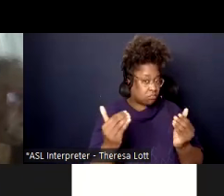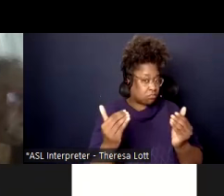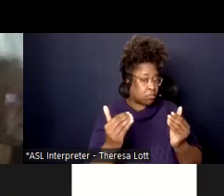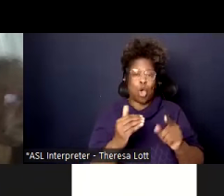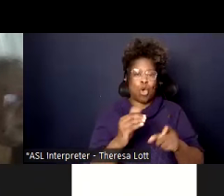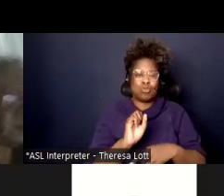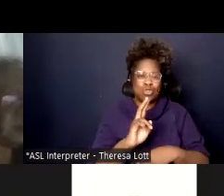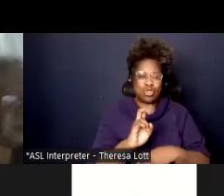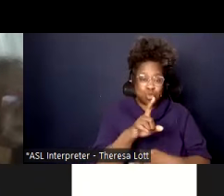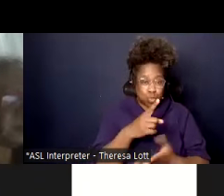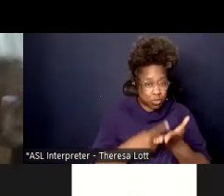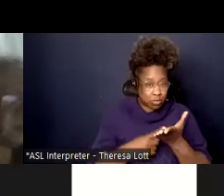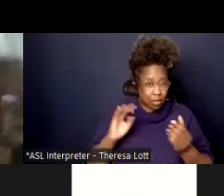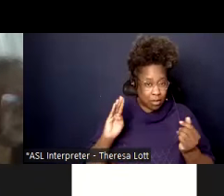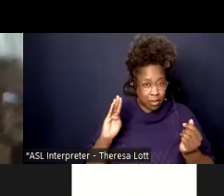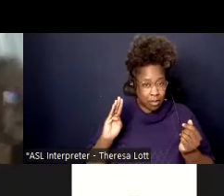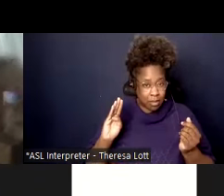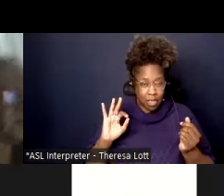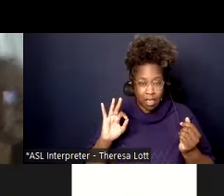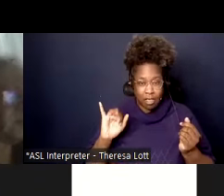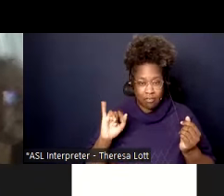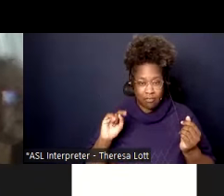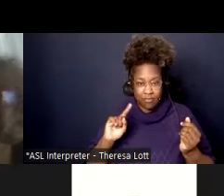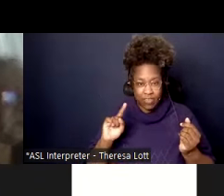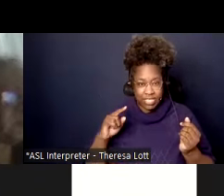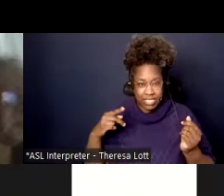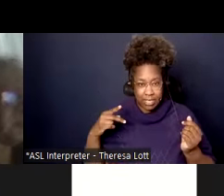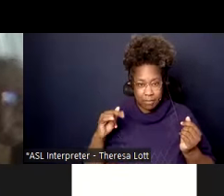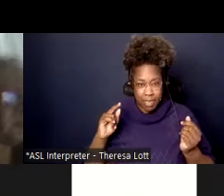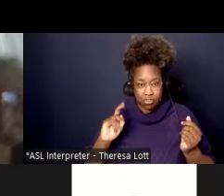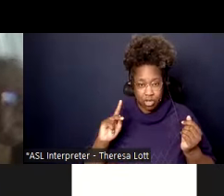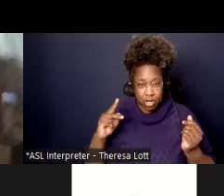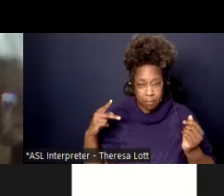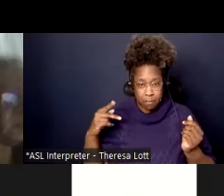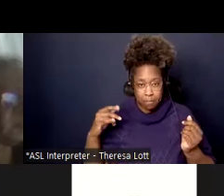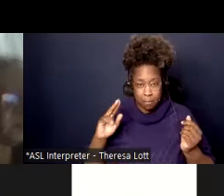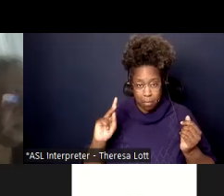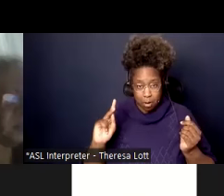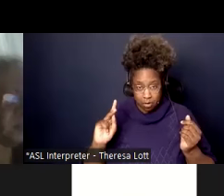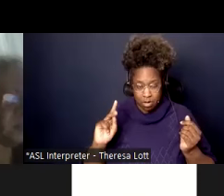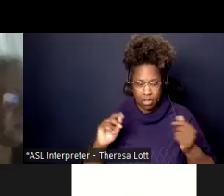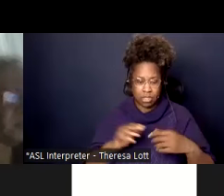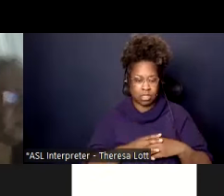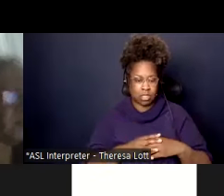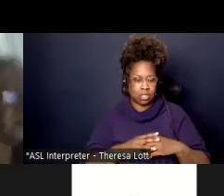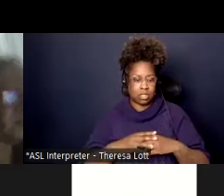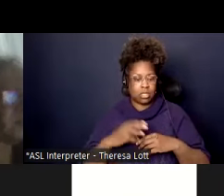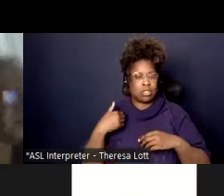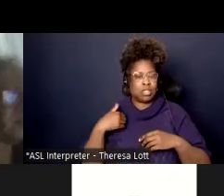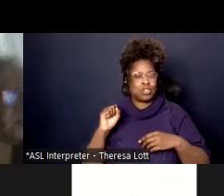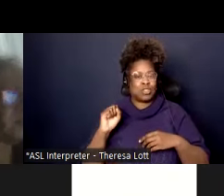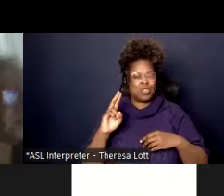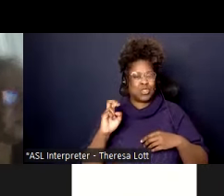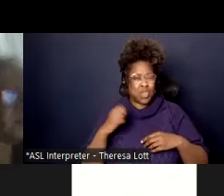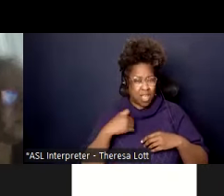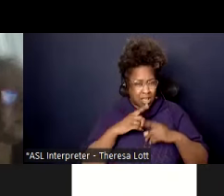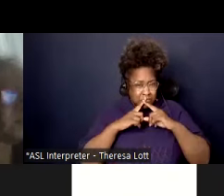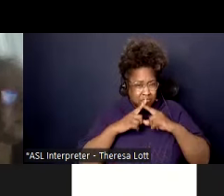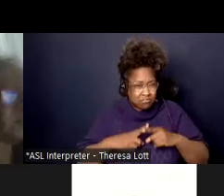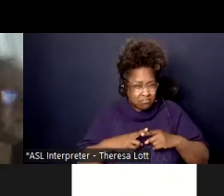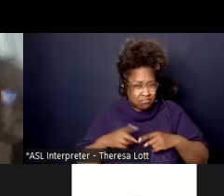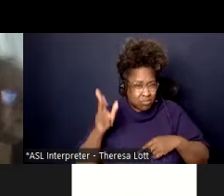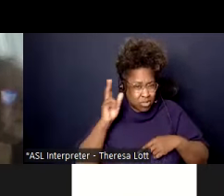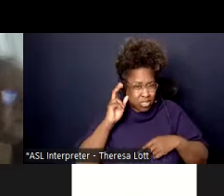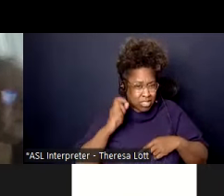Sue, did you want to talk about Bayonne, about Fitzpatrick Park before we move on? Yeah, am I off mute? Yeah, we can hear